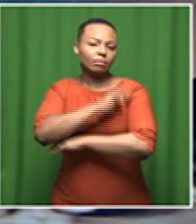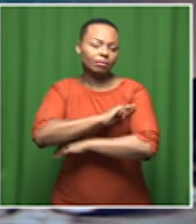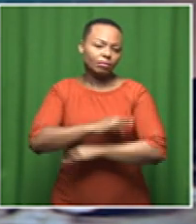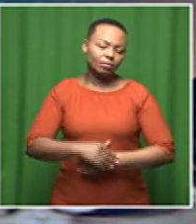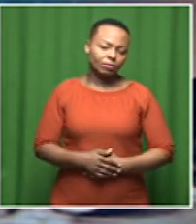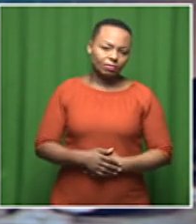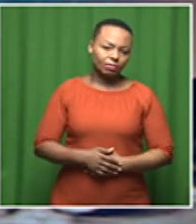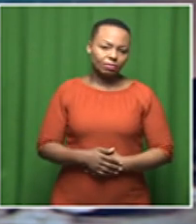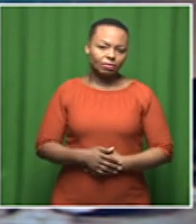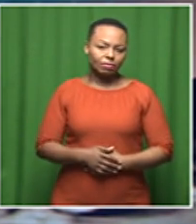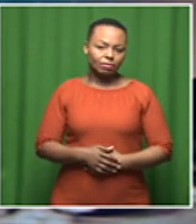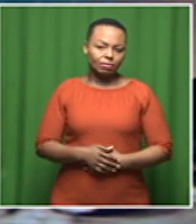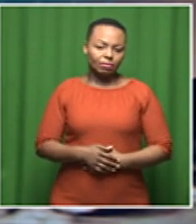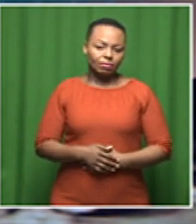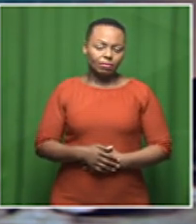facility.